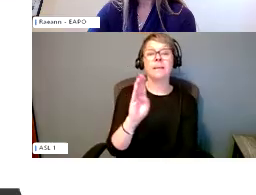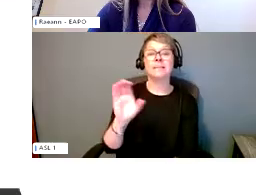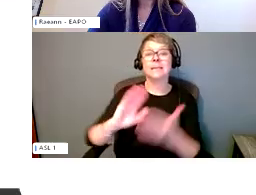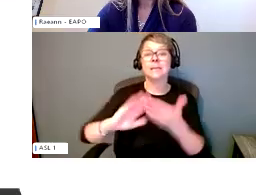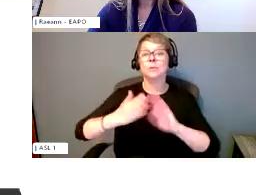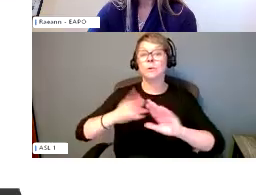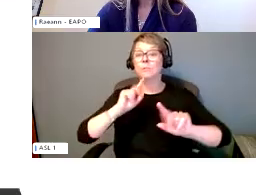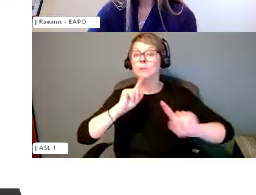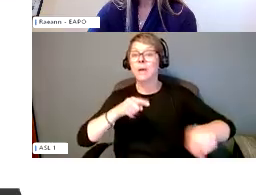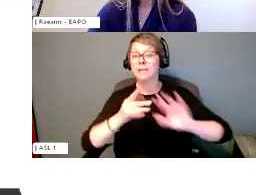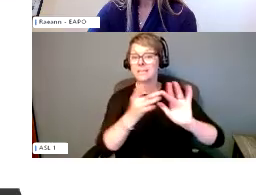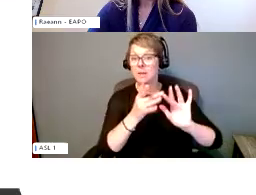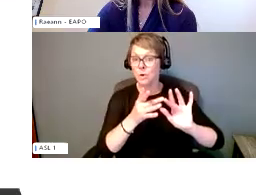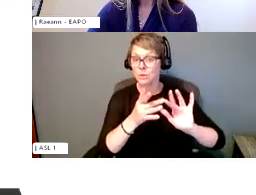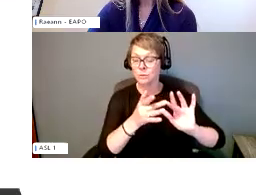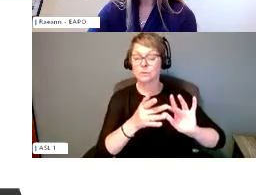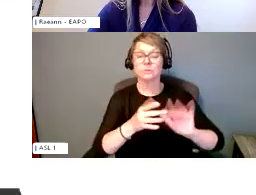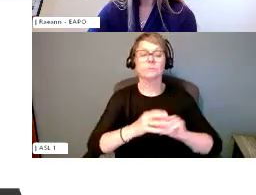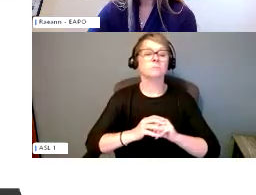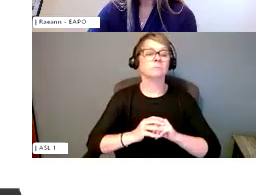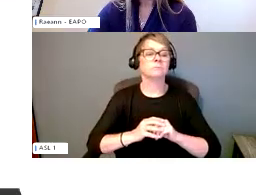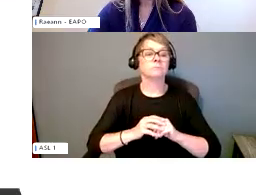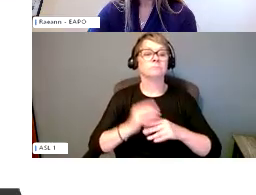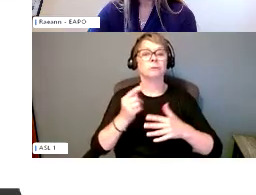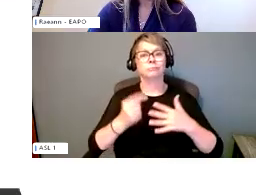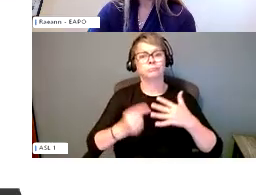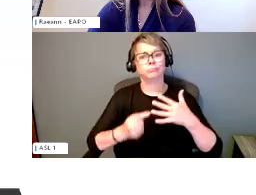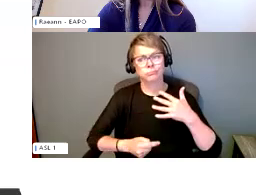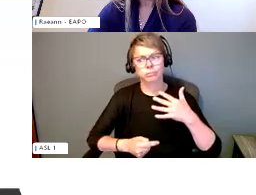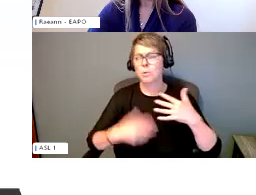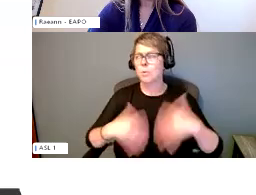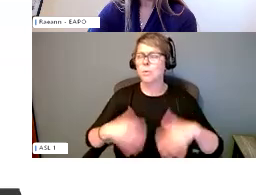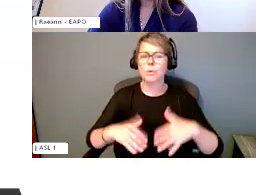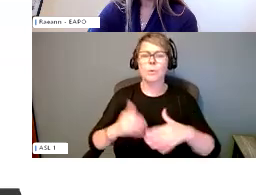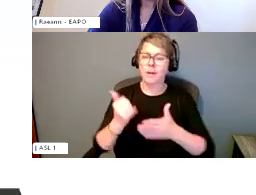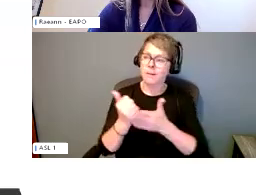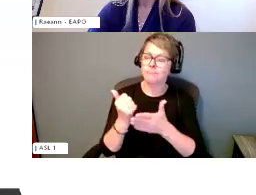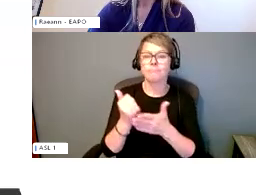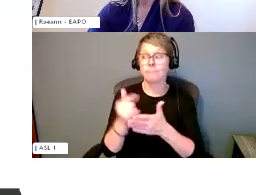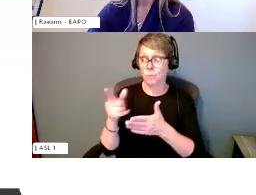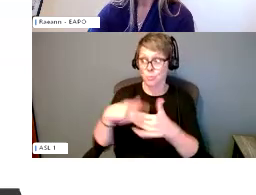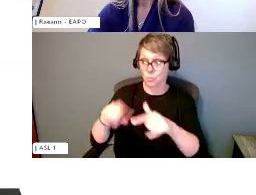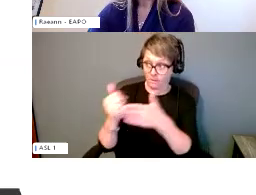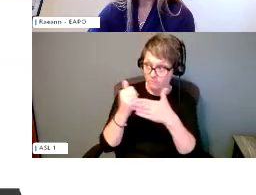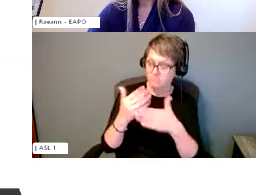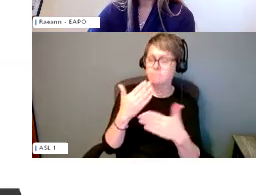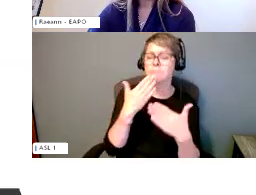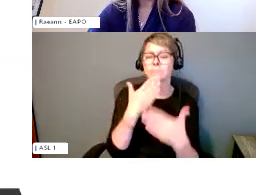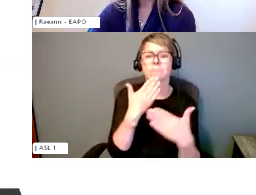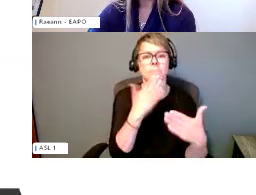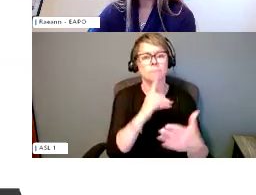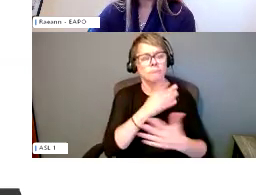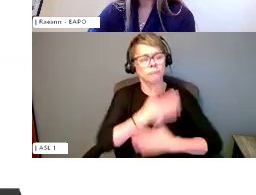Response Networks. And we really appreciate all the work of everyone that has helped us plan this